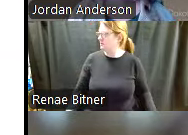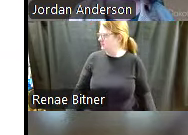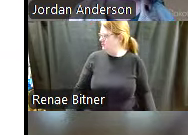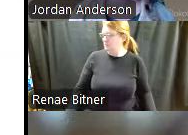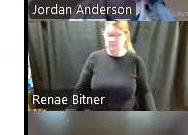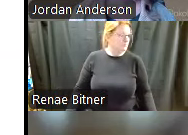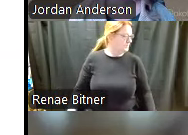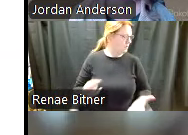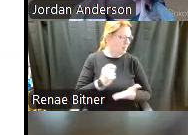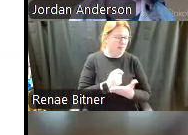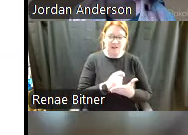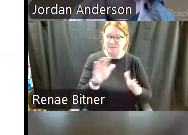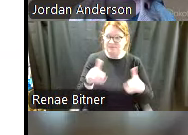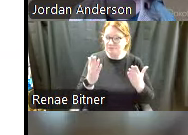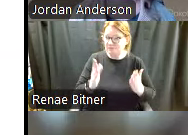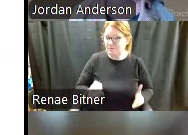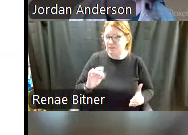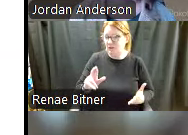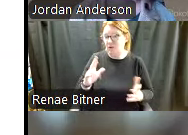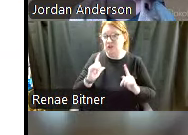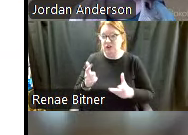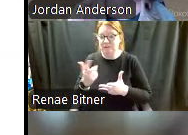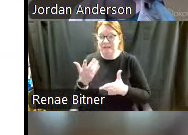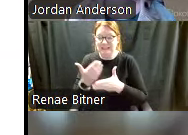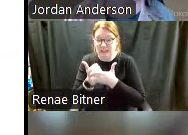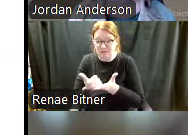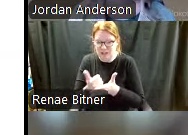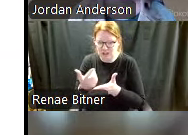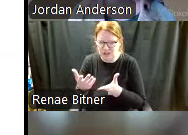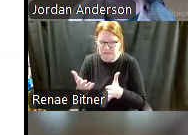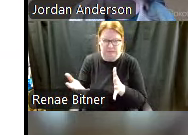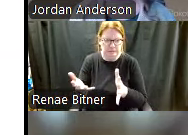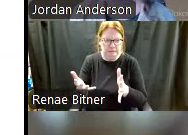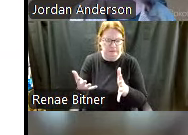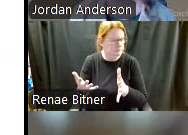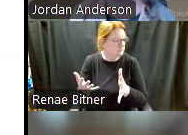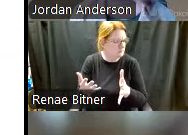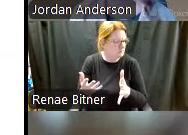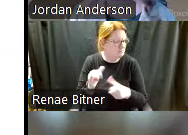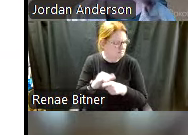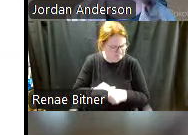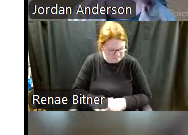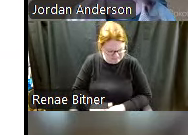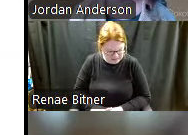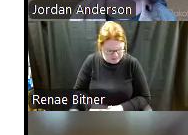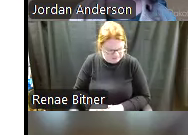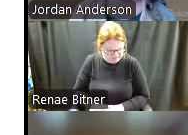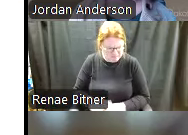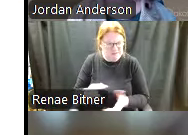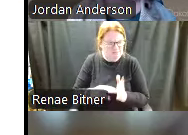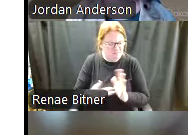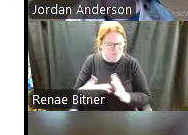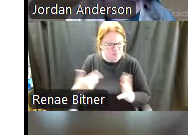therapy provider's office or even early intervention sometimes, and you're like, wait a minute, I should have asked what that was. But Linda made this